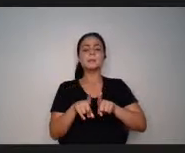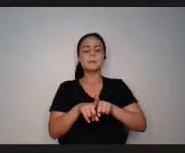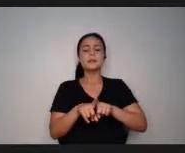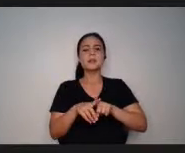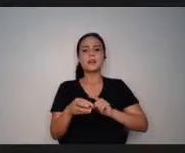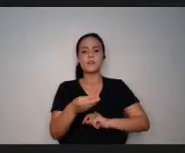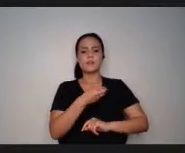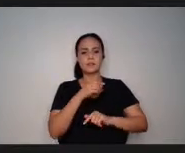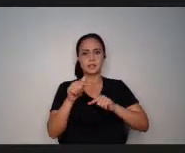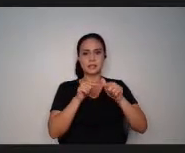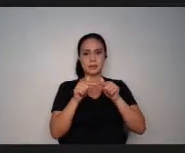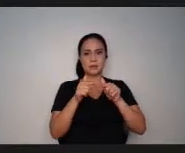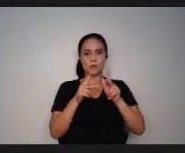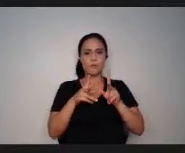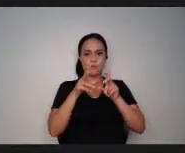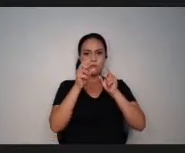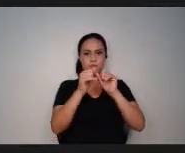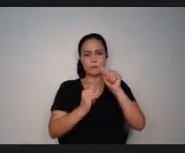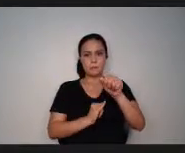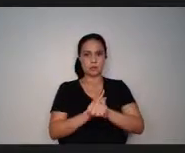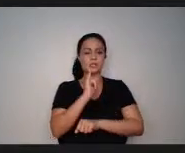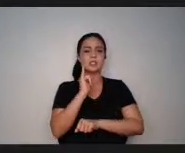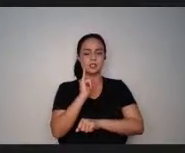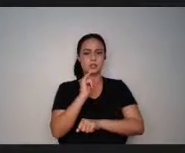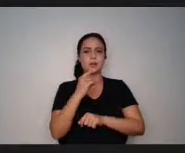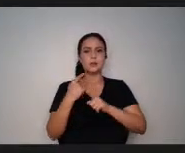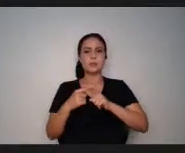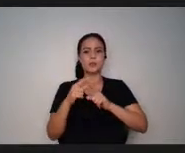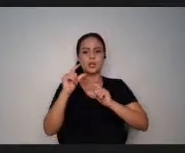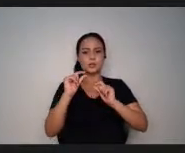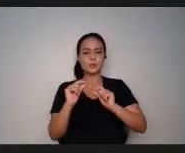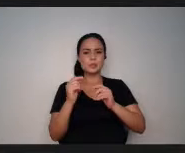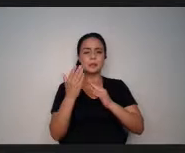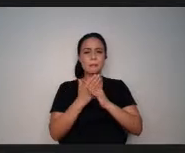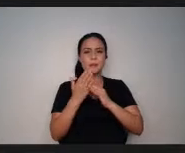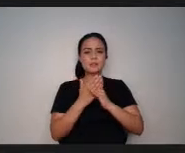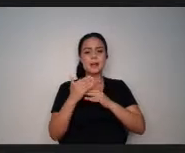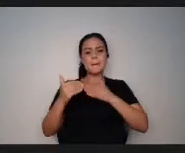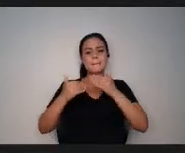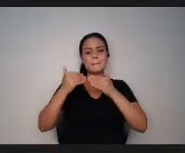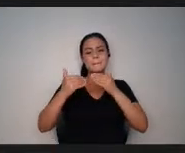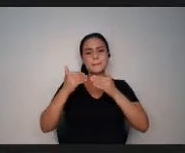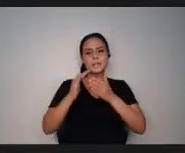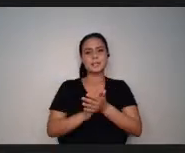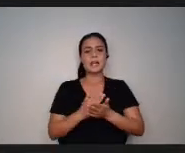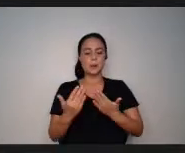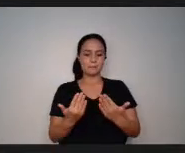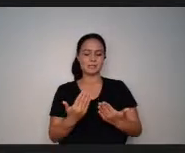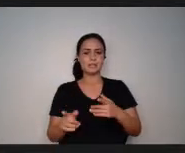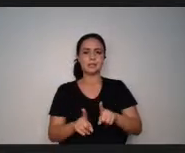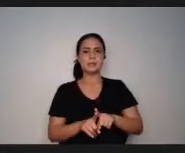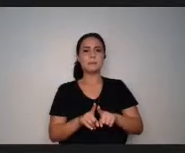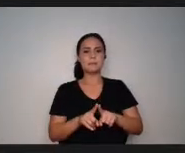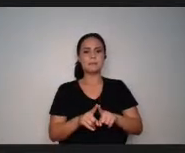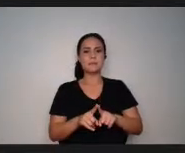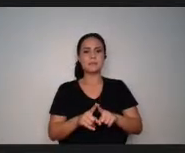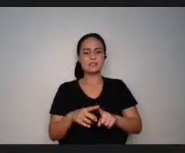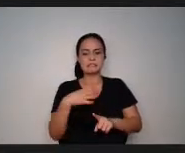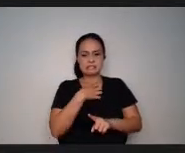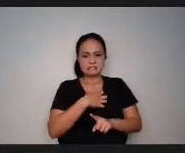borders between work and social life, which is very important. And also the intensification of work,